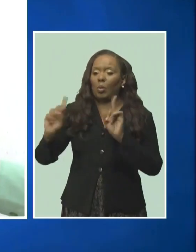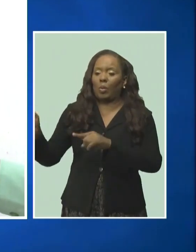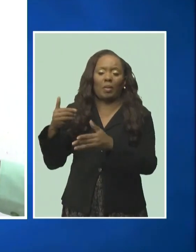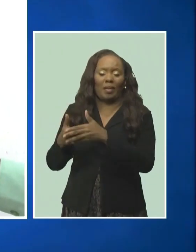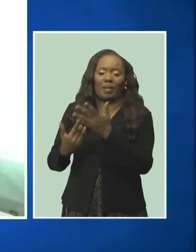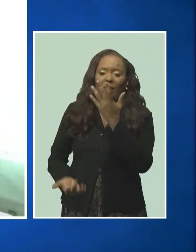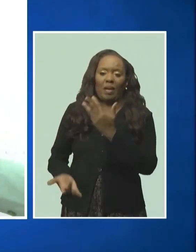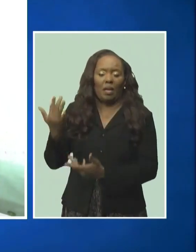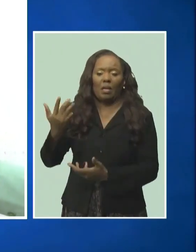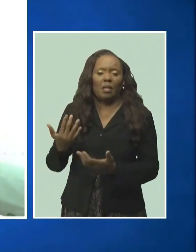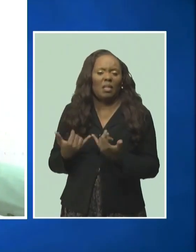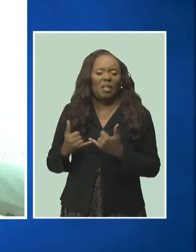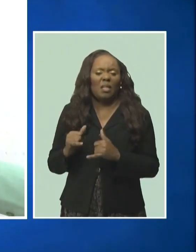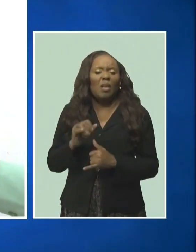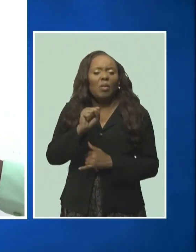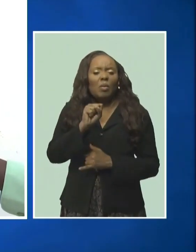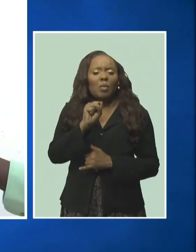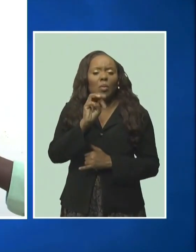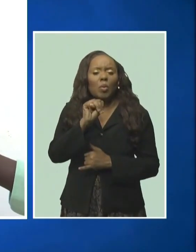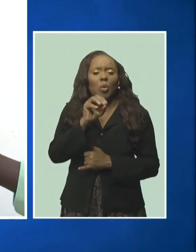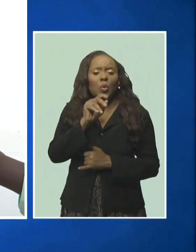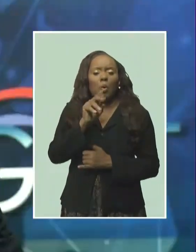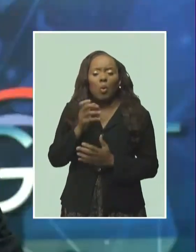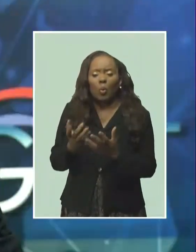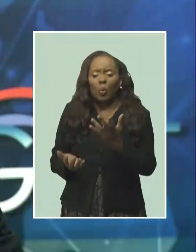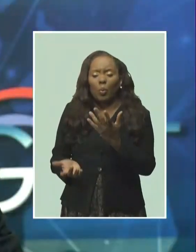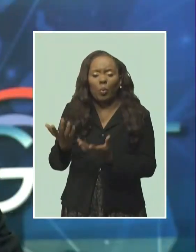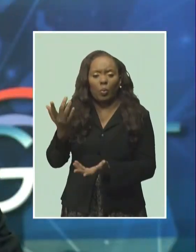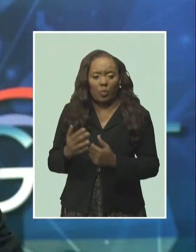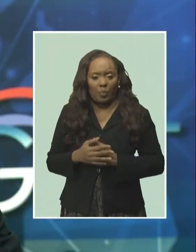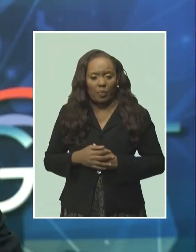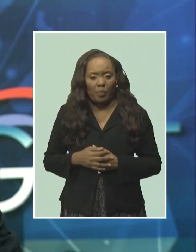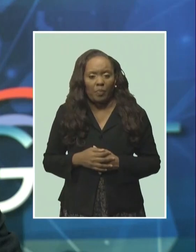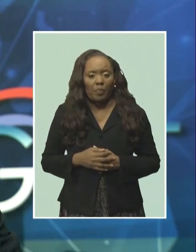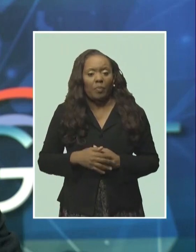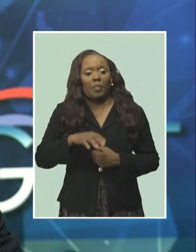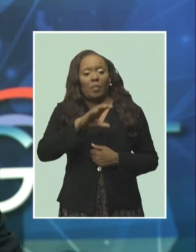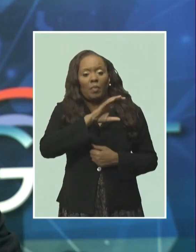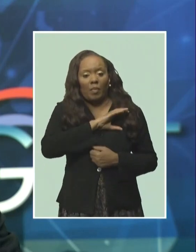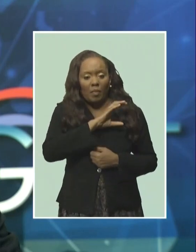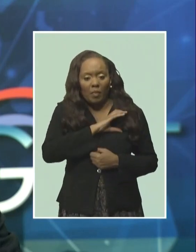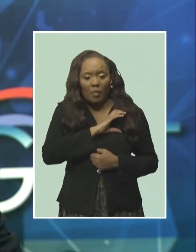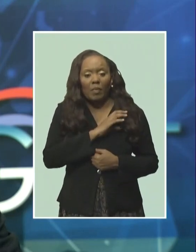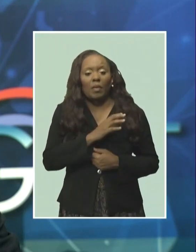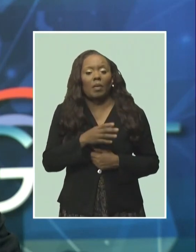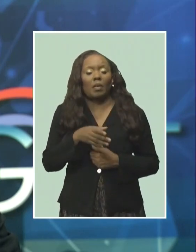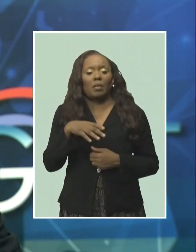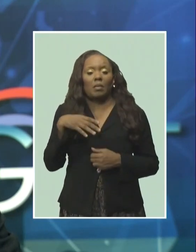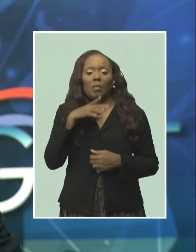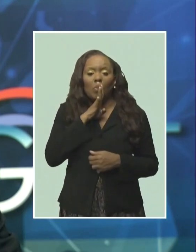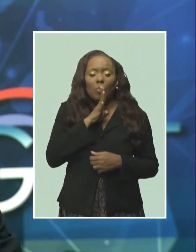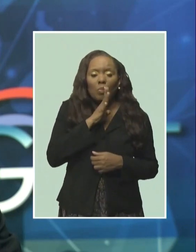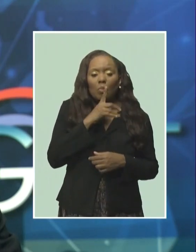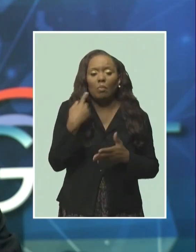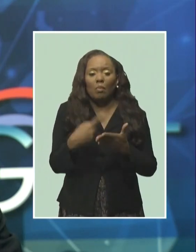Power. They're sending a repair crew, they said, as soon as possible. And I've contacted my electrician to replace the panels in the